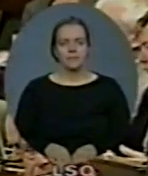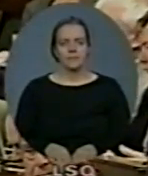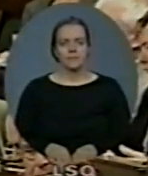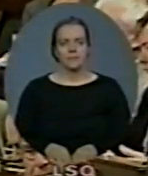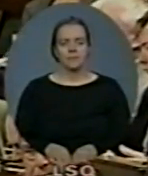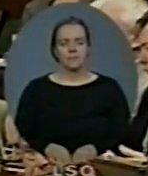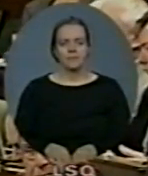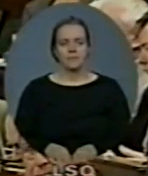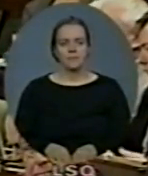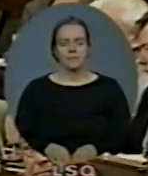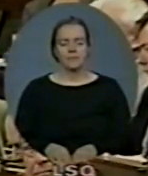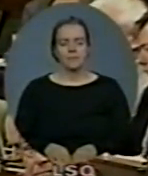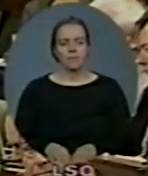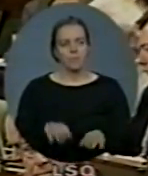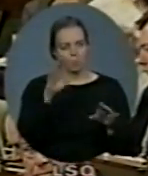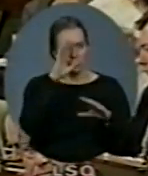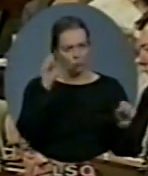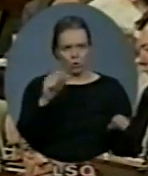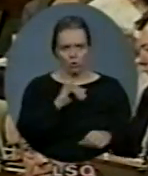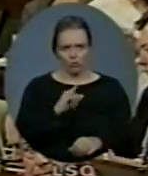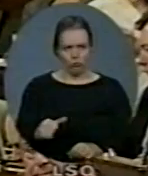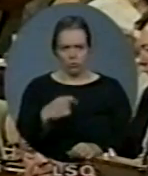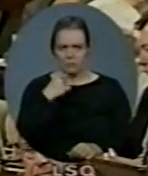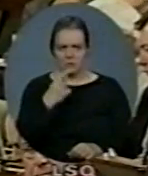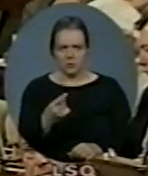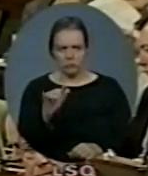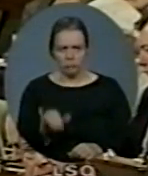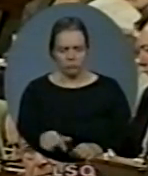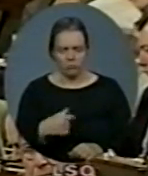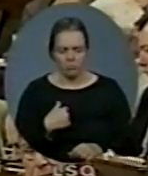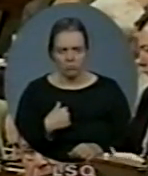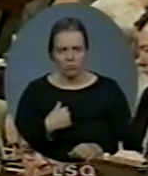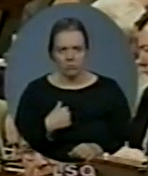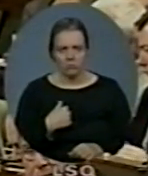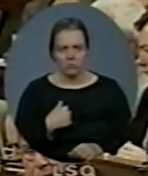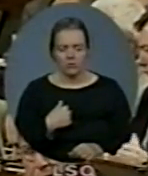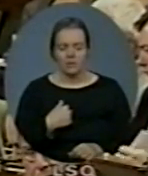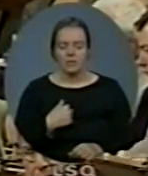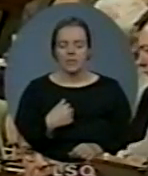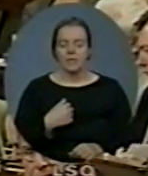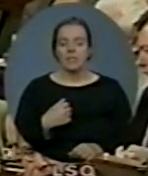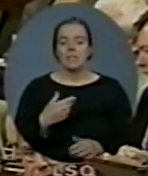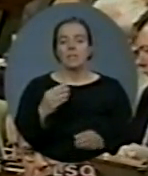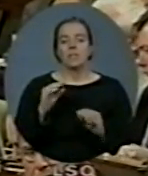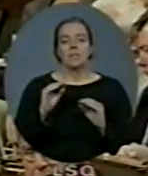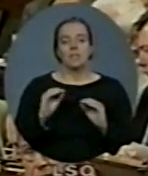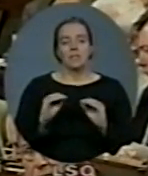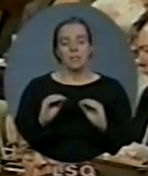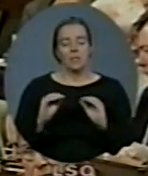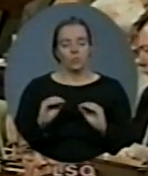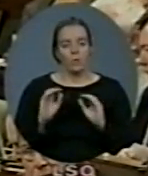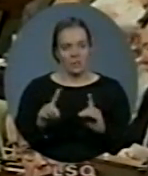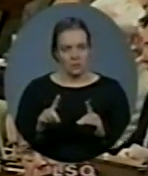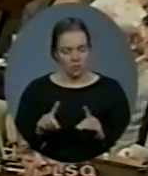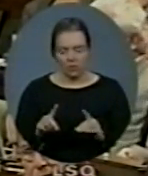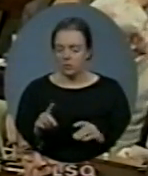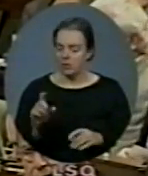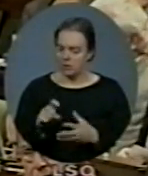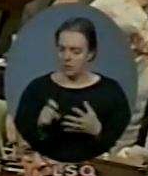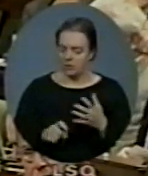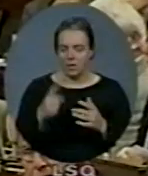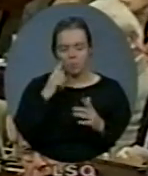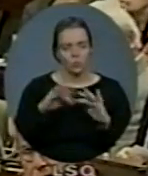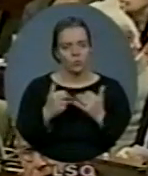Mr. Speaker, education is one of the keys for First Nation communities, as it is for all Canadians, as is economic development opportunities. The